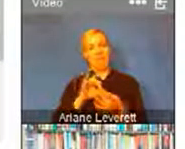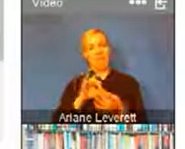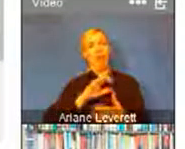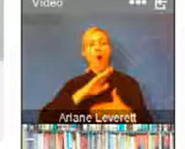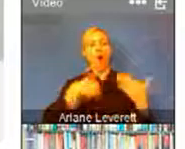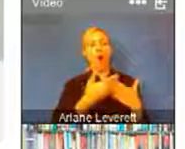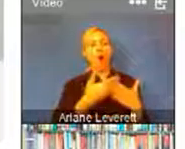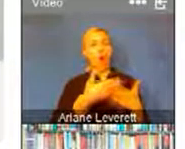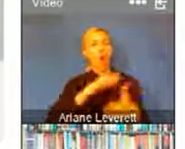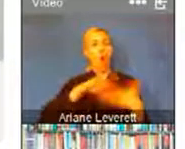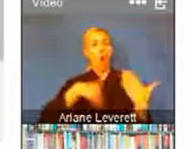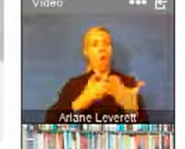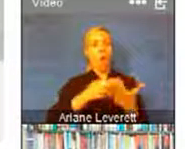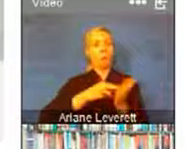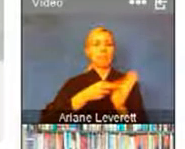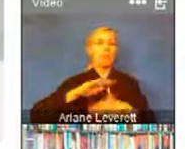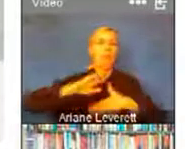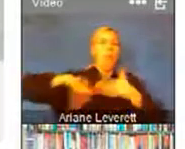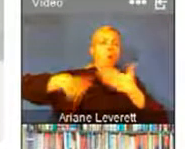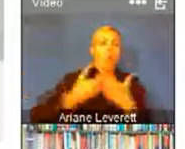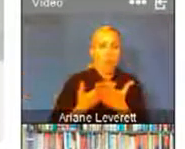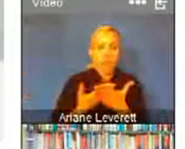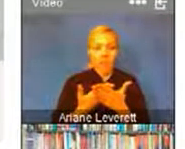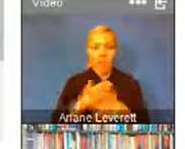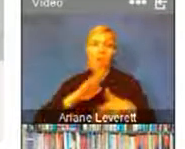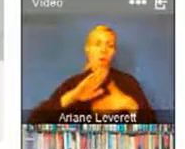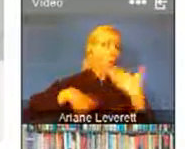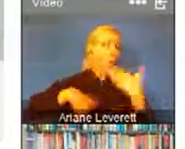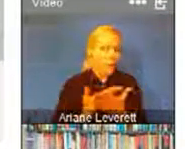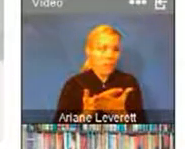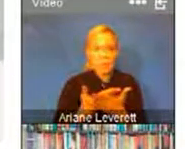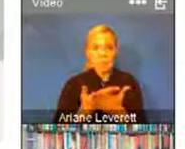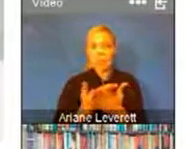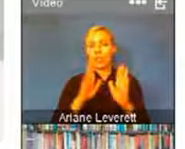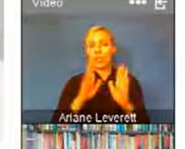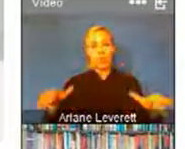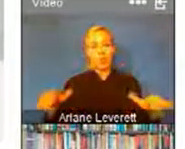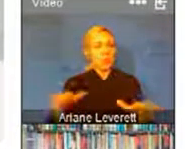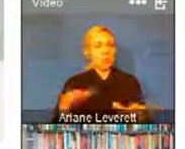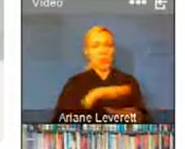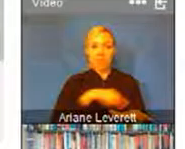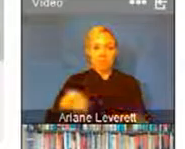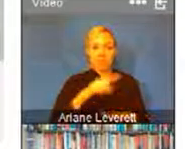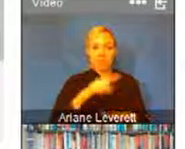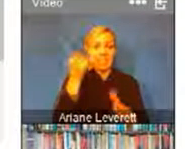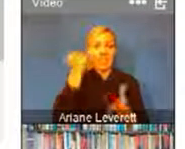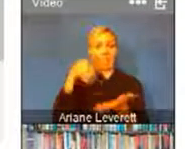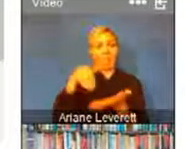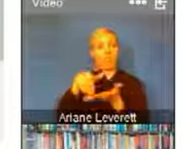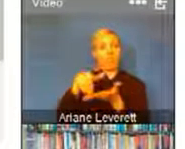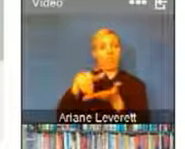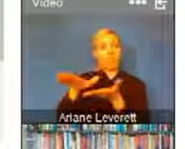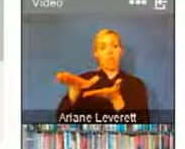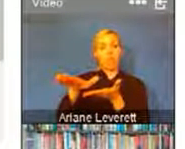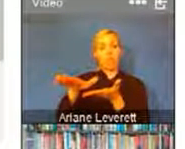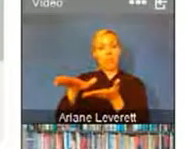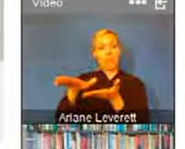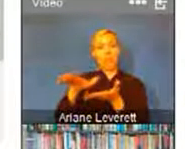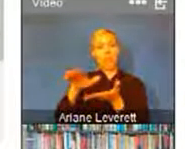ensure inclusive and equitable quality education and promote lifelong learning opportunities for